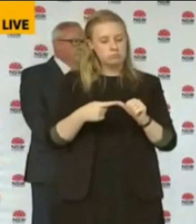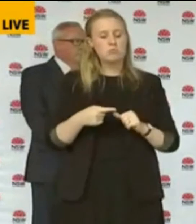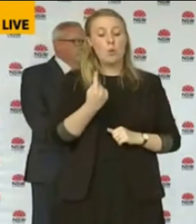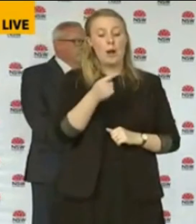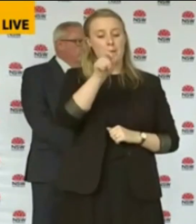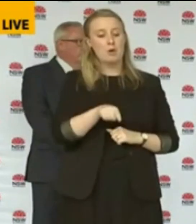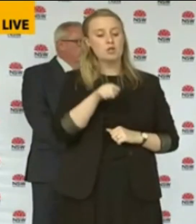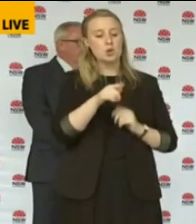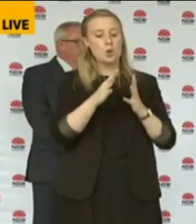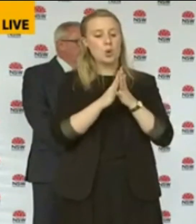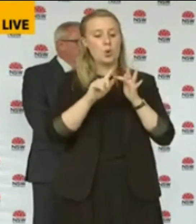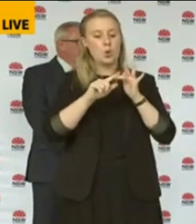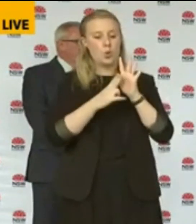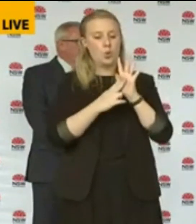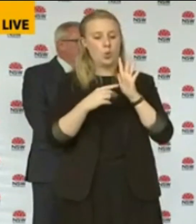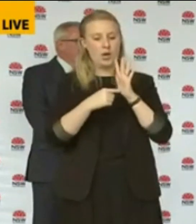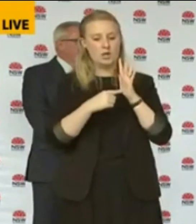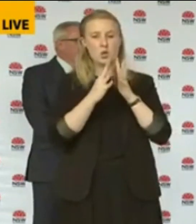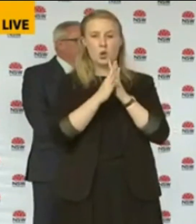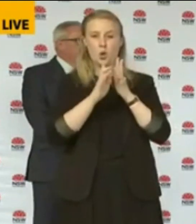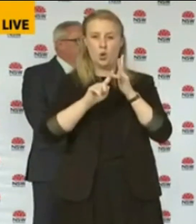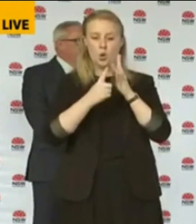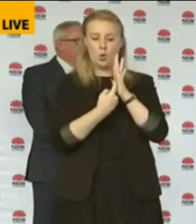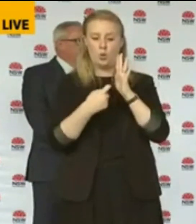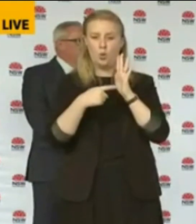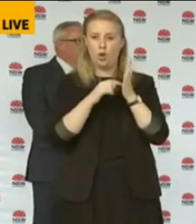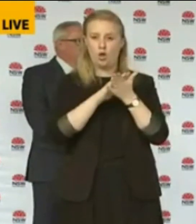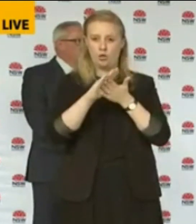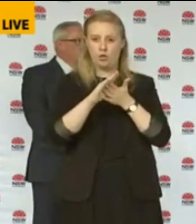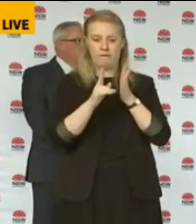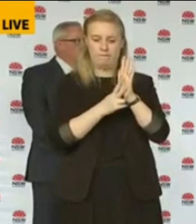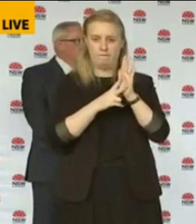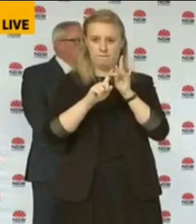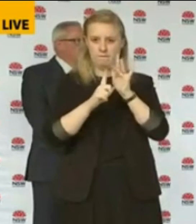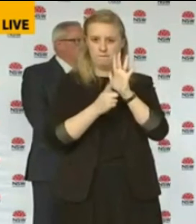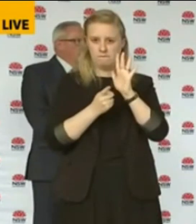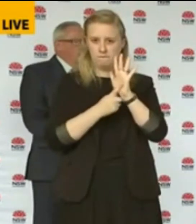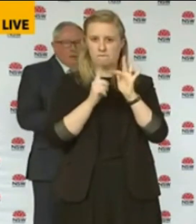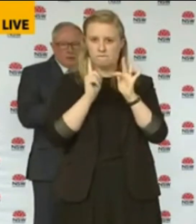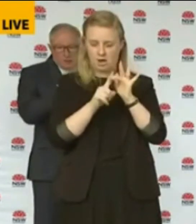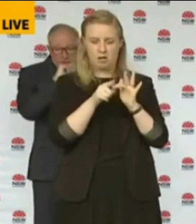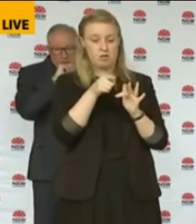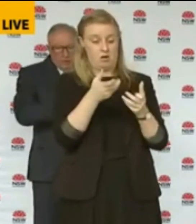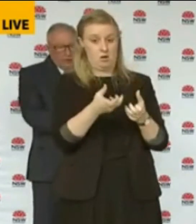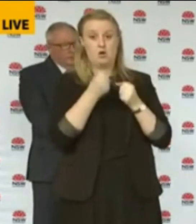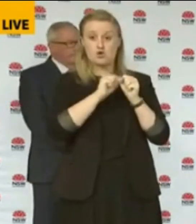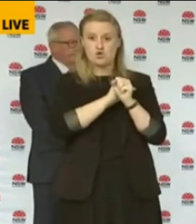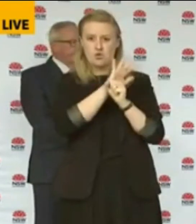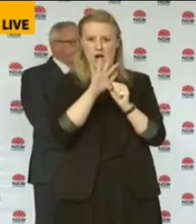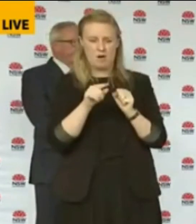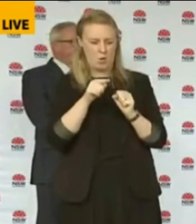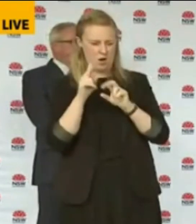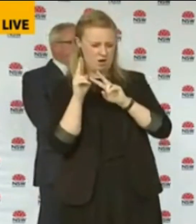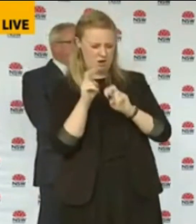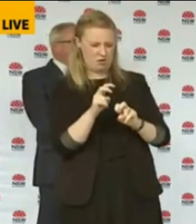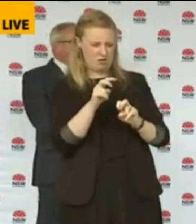of caution, those unlinked cases causes the greatest concern because we are concerned about unrecognised chains. That's why Wentworthville has